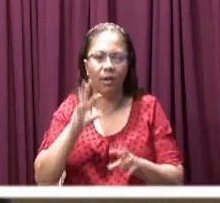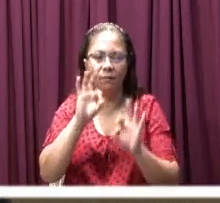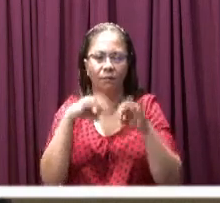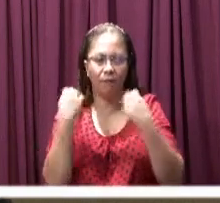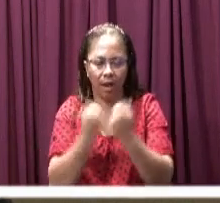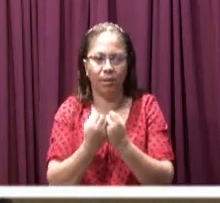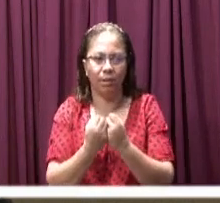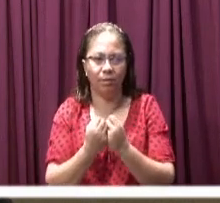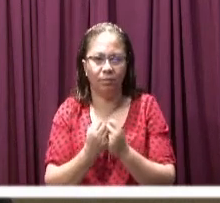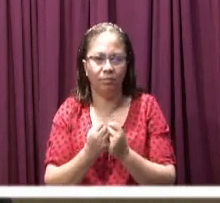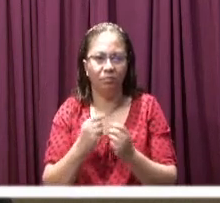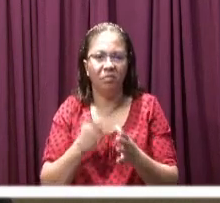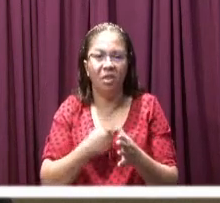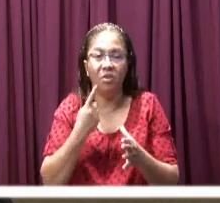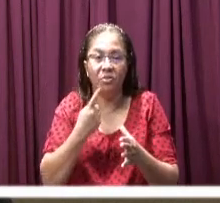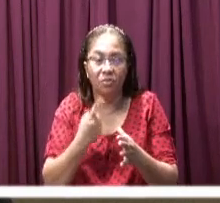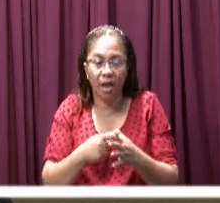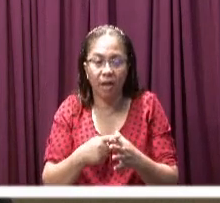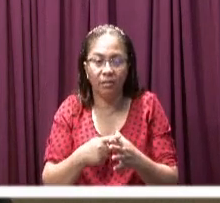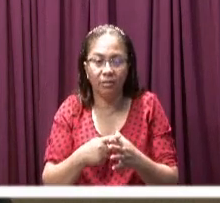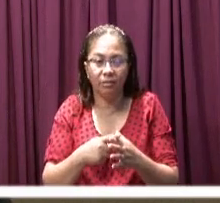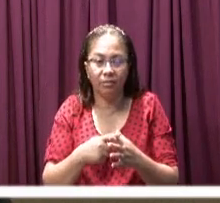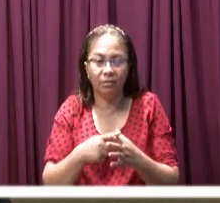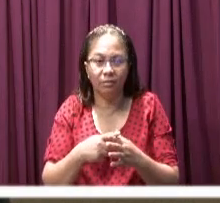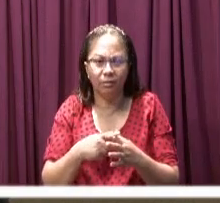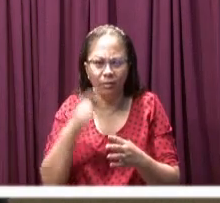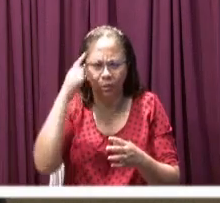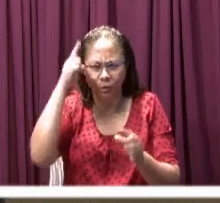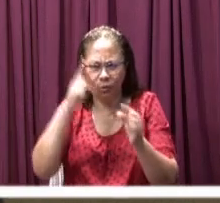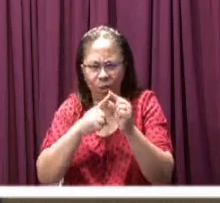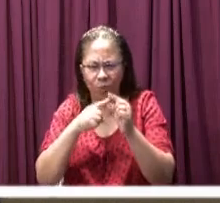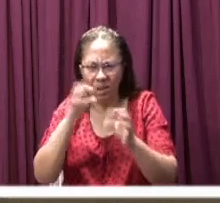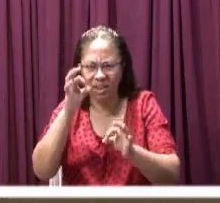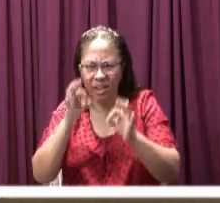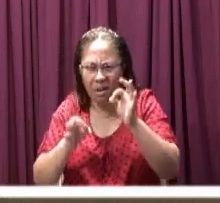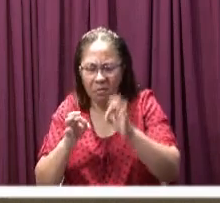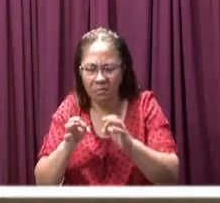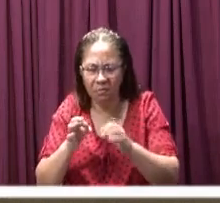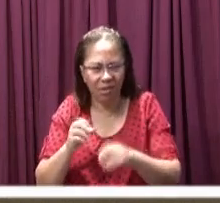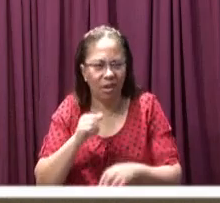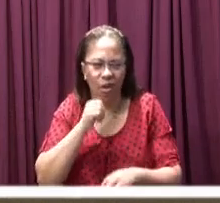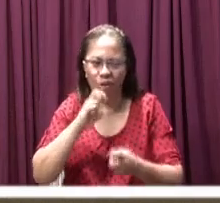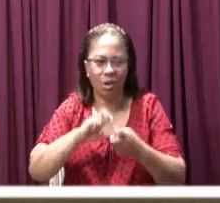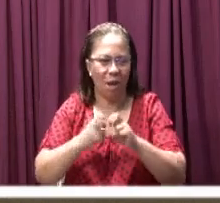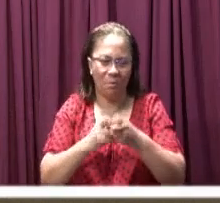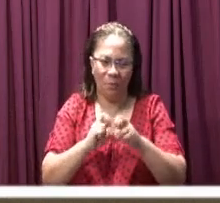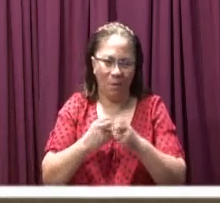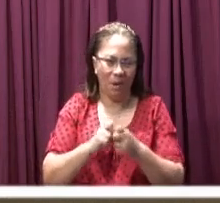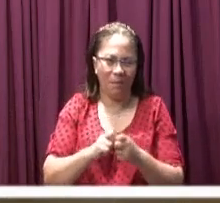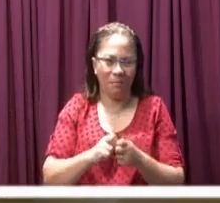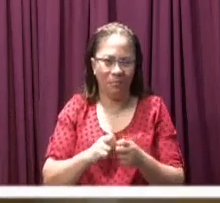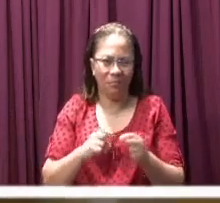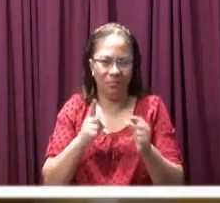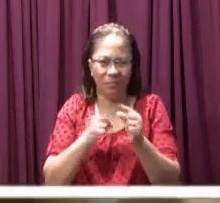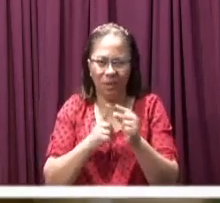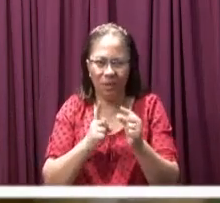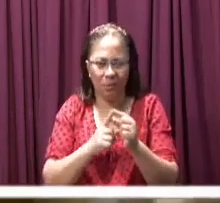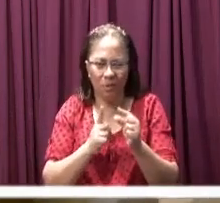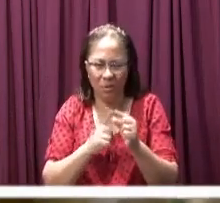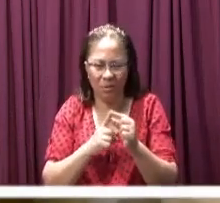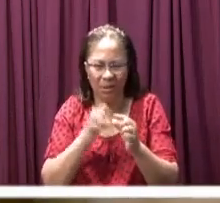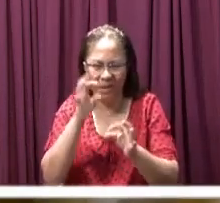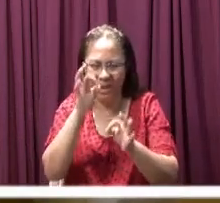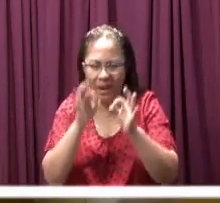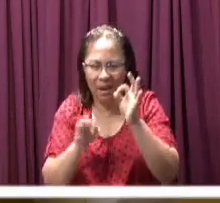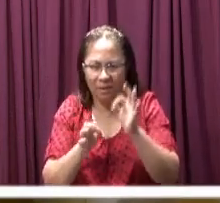And if we do that, then the little if will not be a problem in our life. Then the little if will not be a troublesome if. Then that